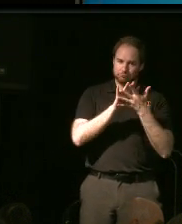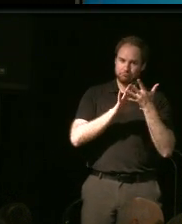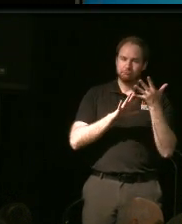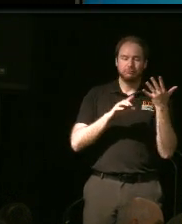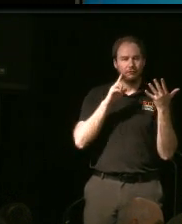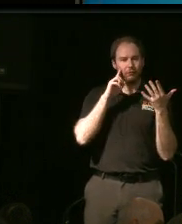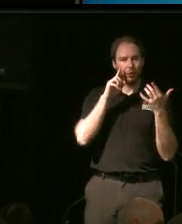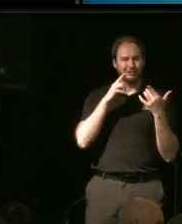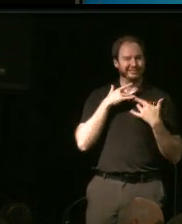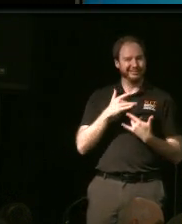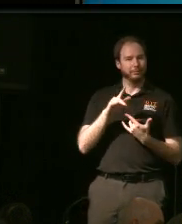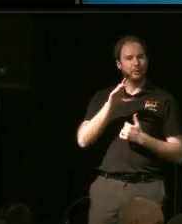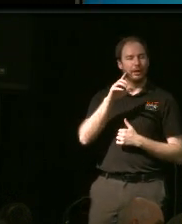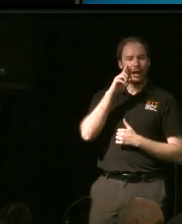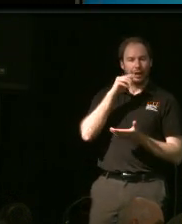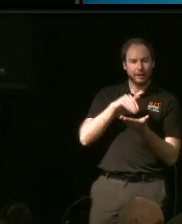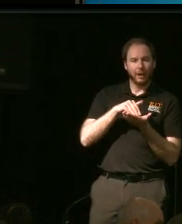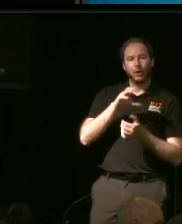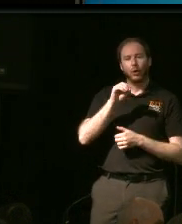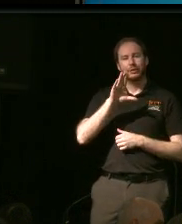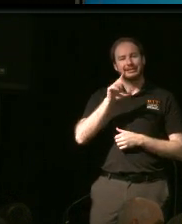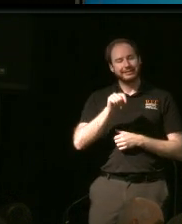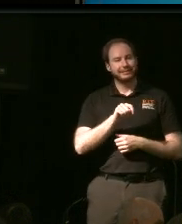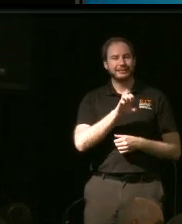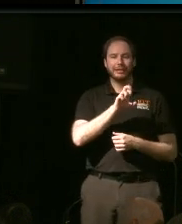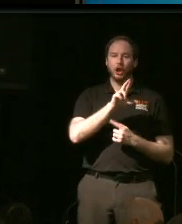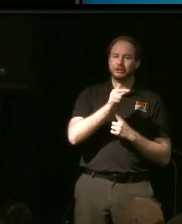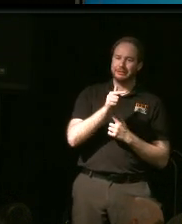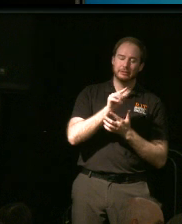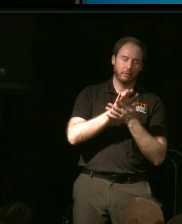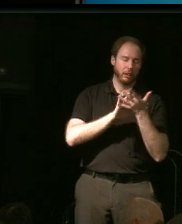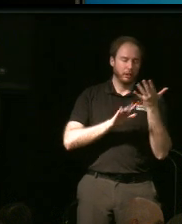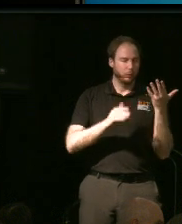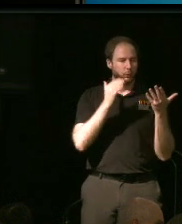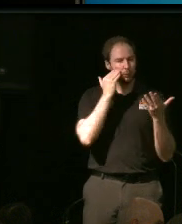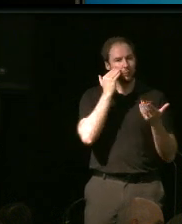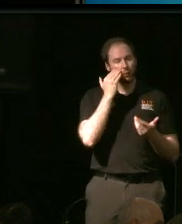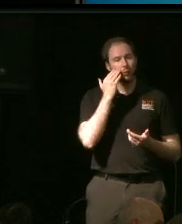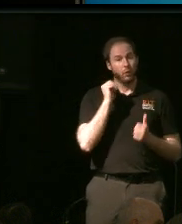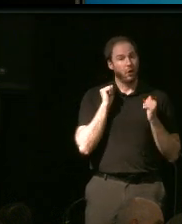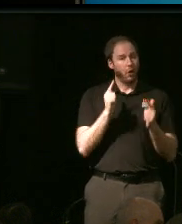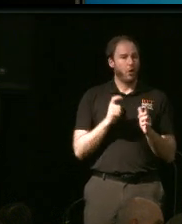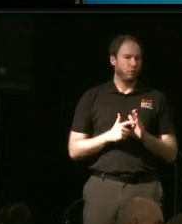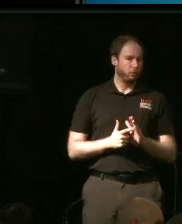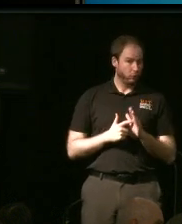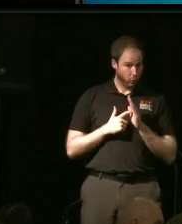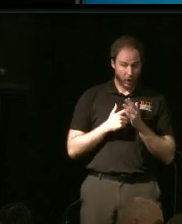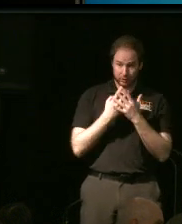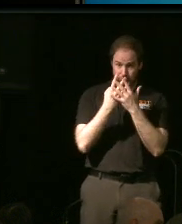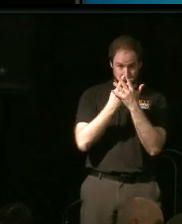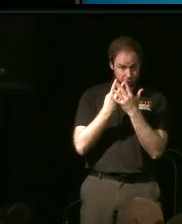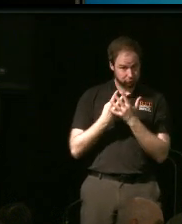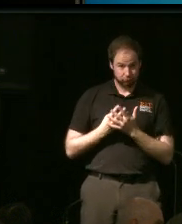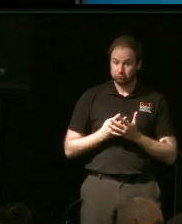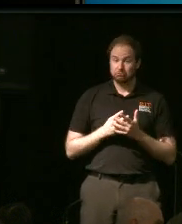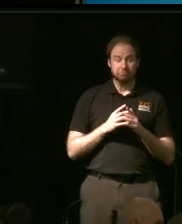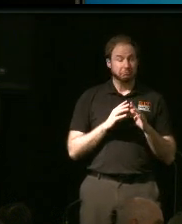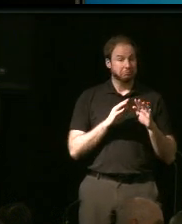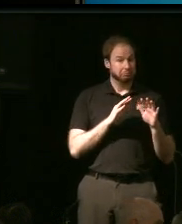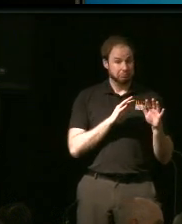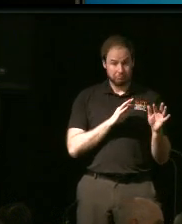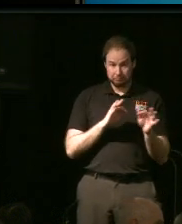see the eye doctor, your OCT and your ERGs and blah, blah, blah, blah, blah. All of this is required to get you